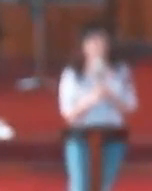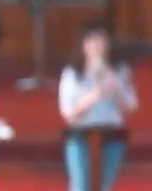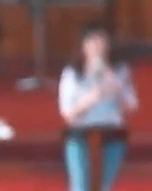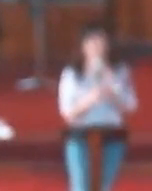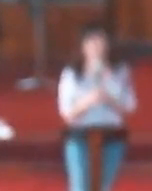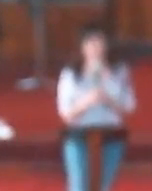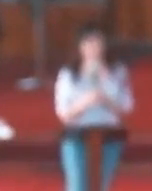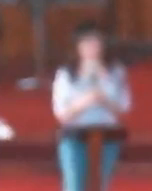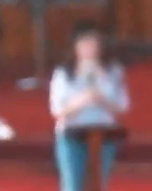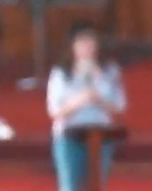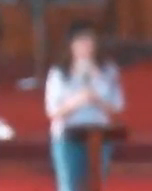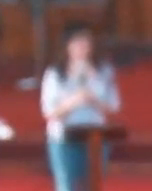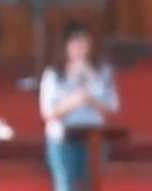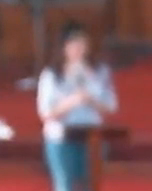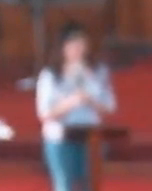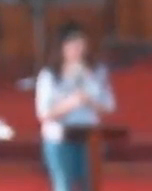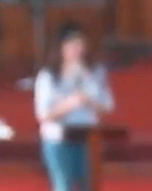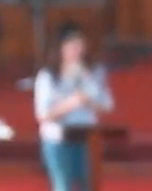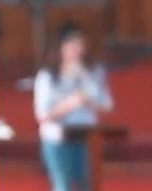speak, it ties you up.